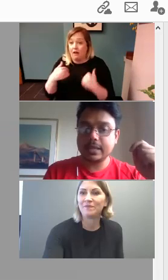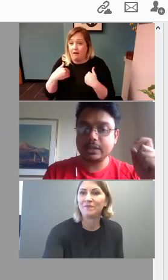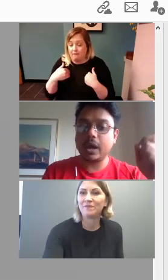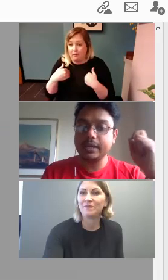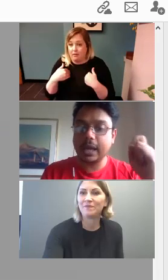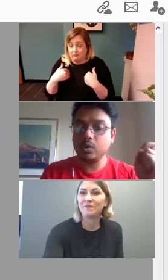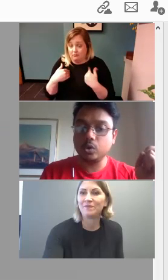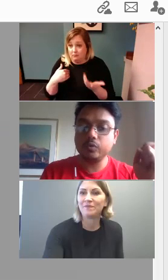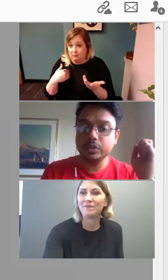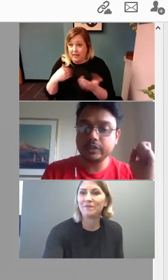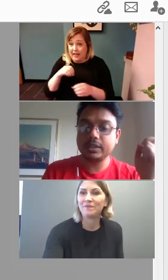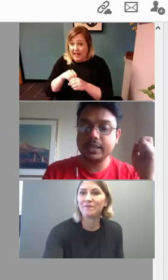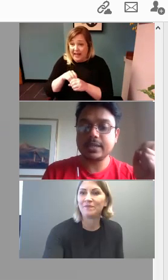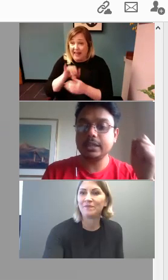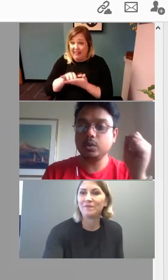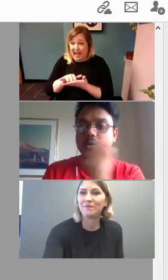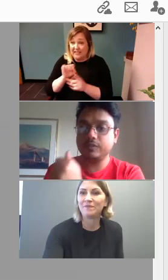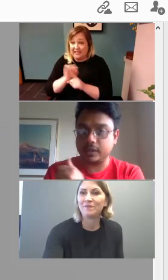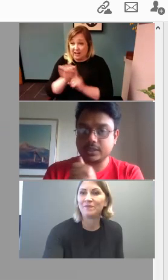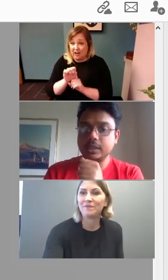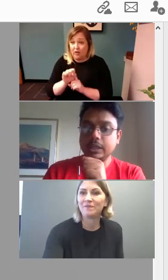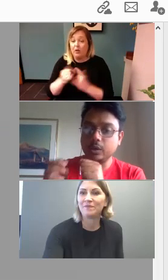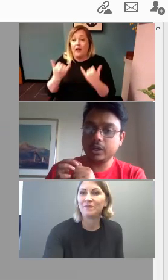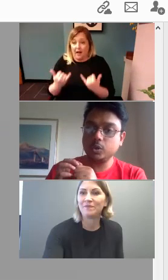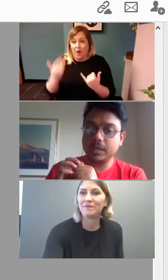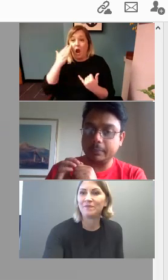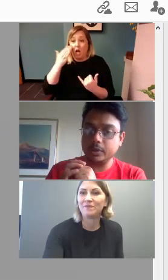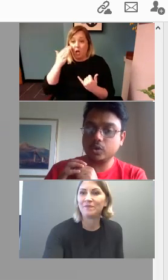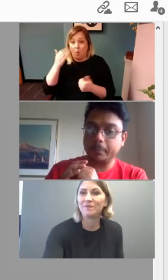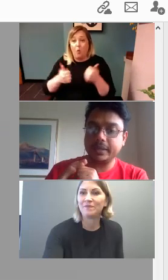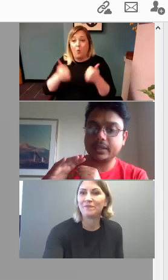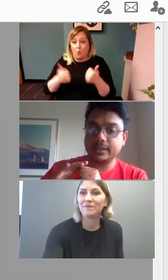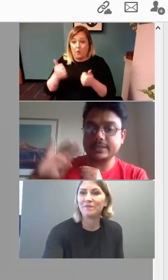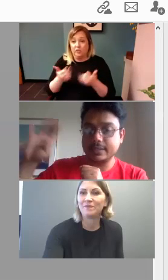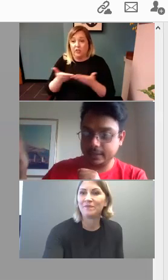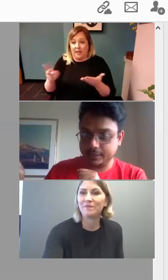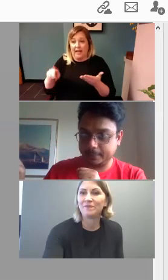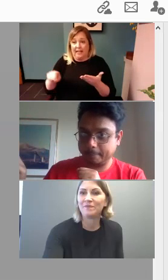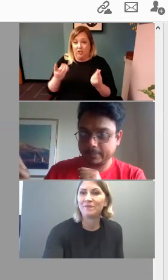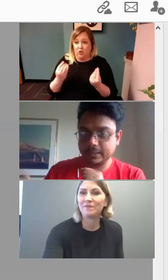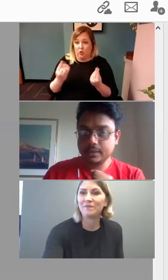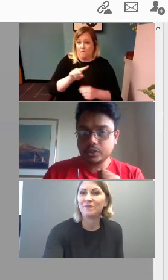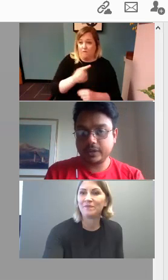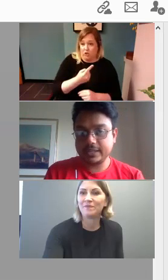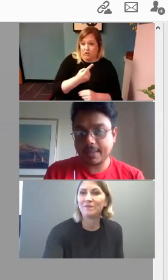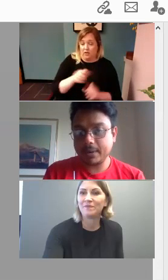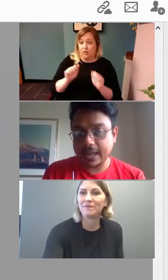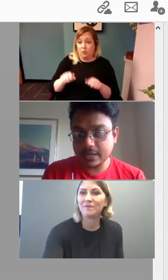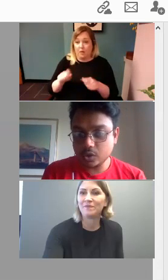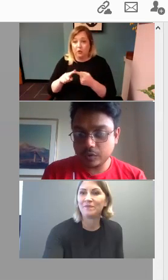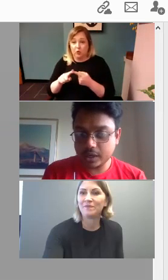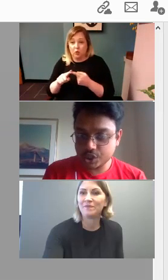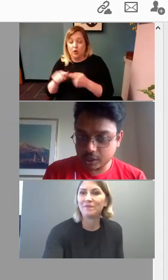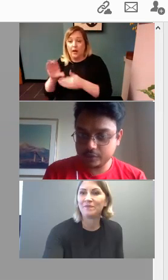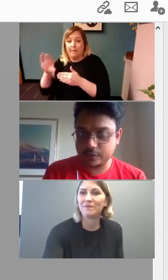In this scenario, I now know which of the things I need to do first in order to be able to complete the things later. So for example,